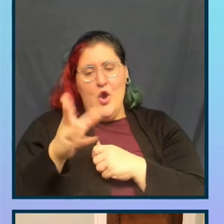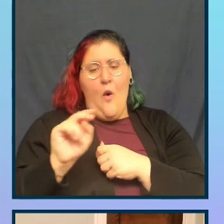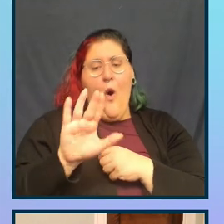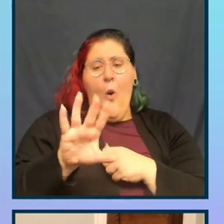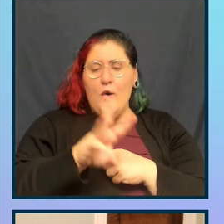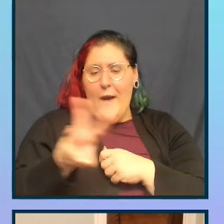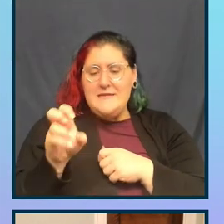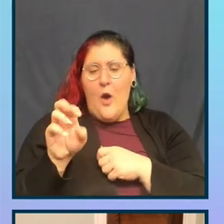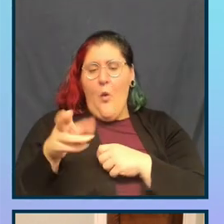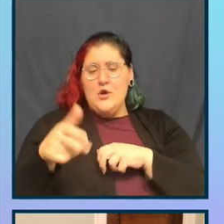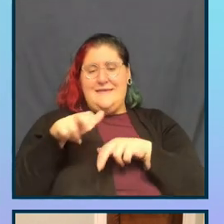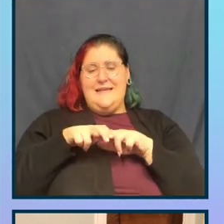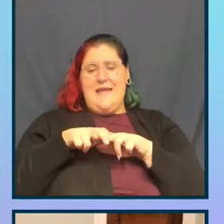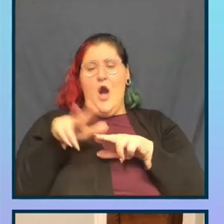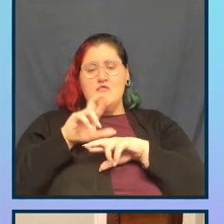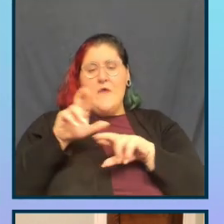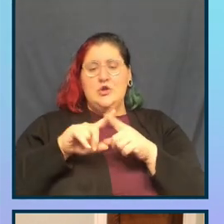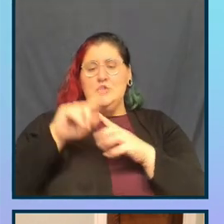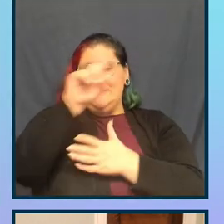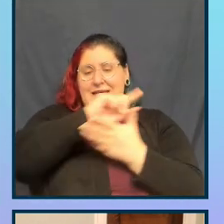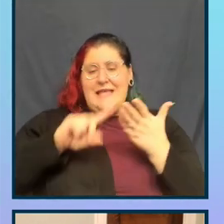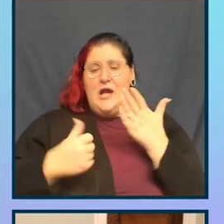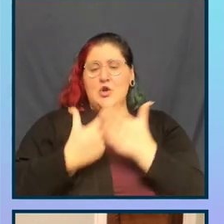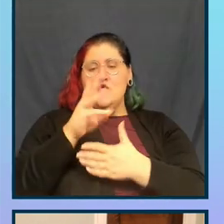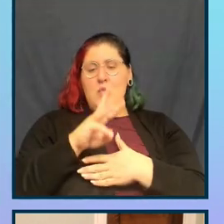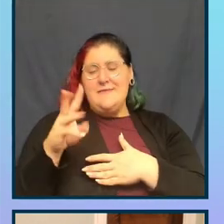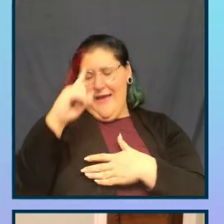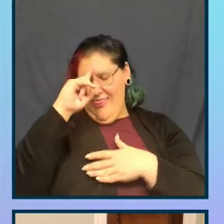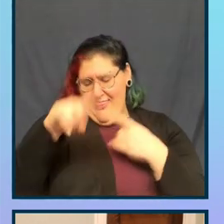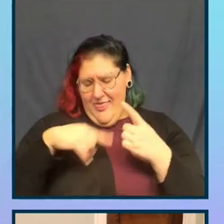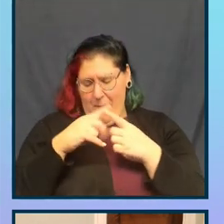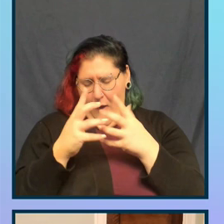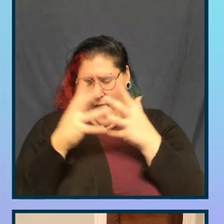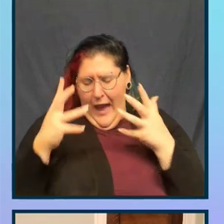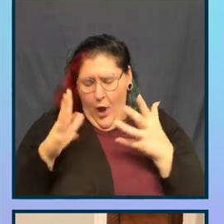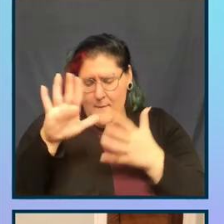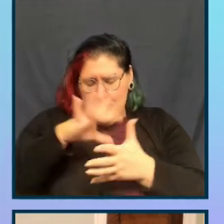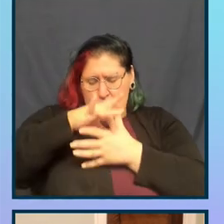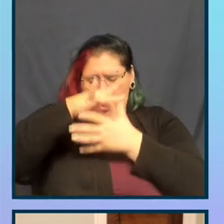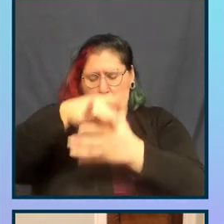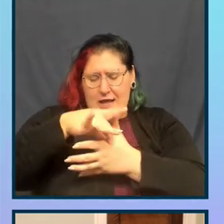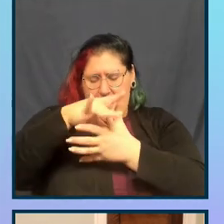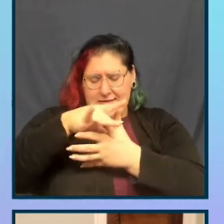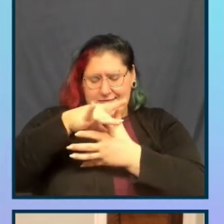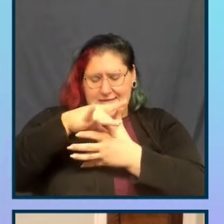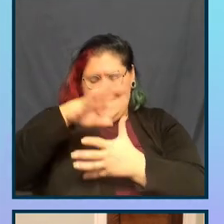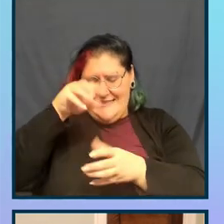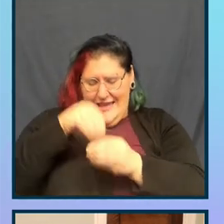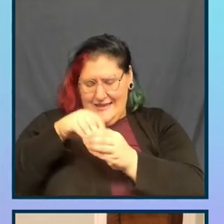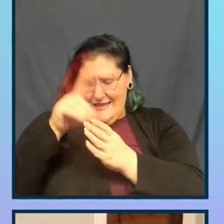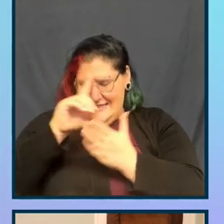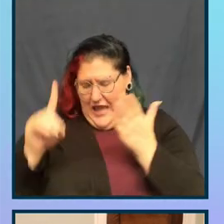down to design a new website, think about how much of your context is placed inside of your visual design.